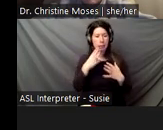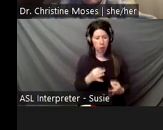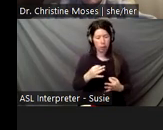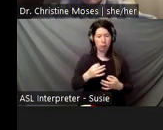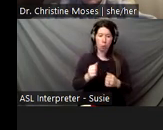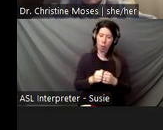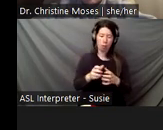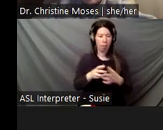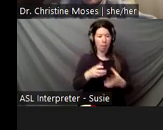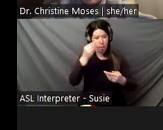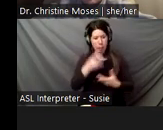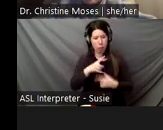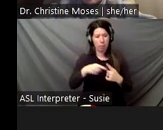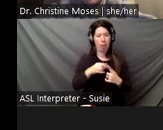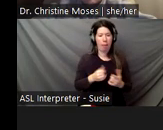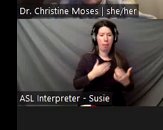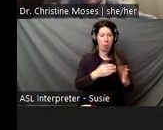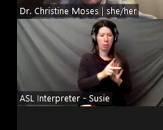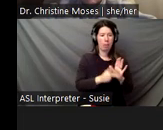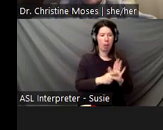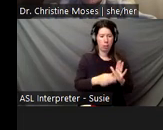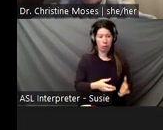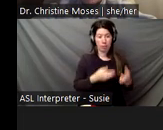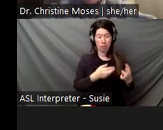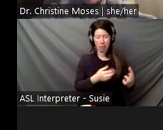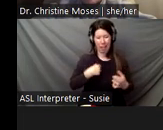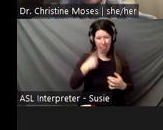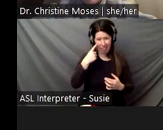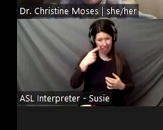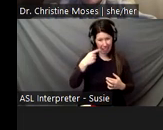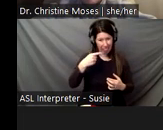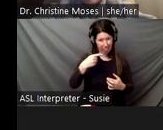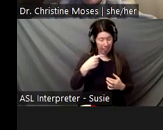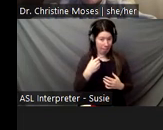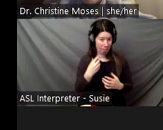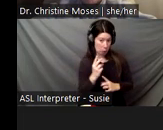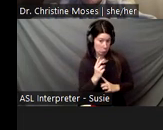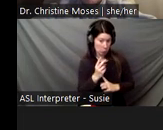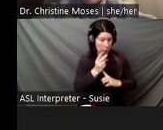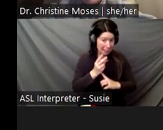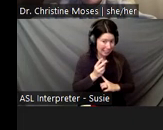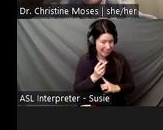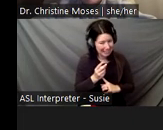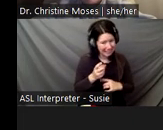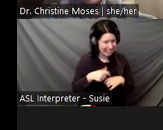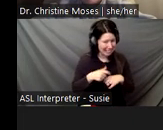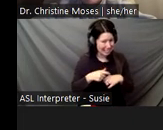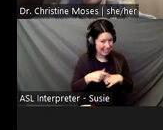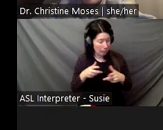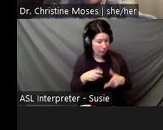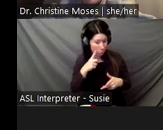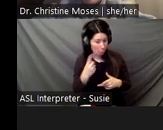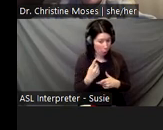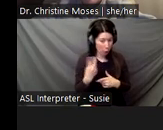I think that we did this with 2 minutes, so maybe we do have time for one or two comments on this section.